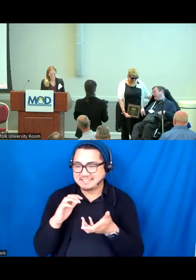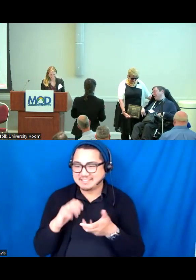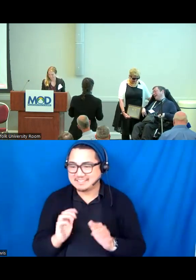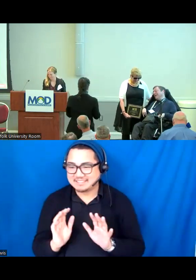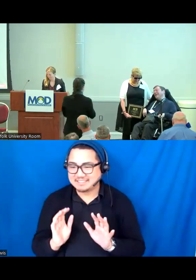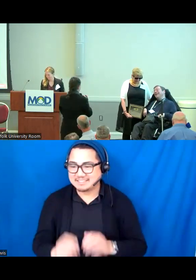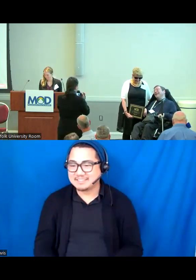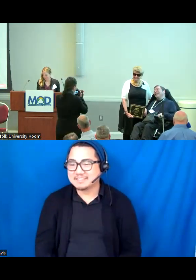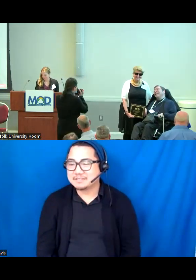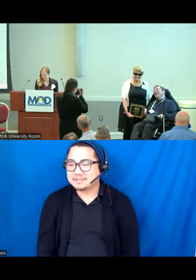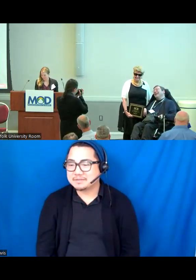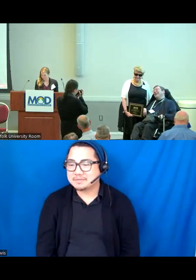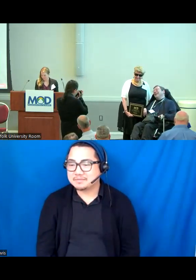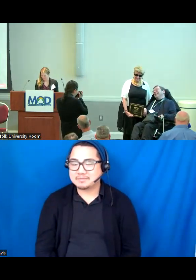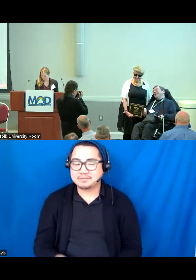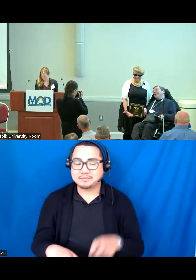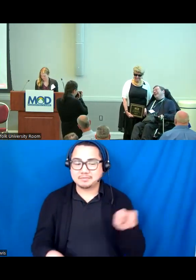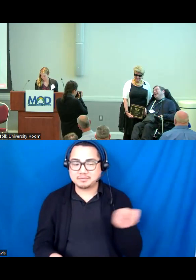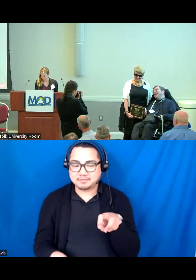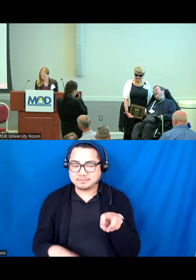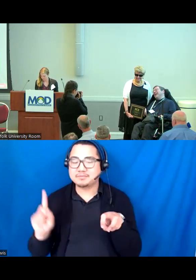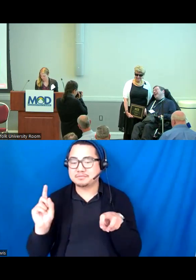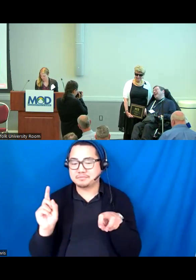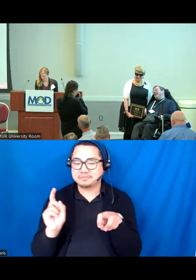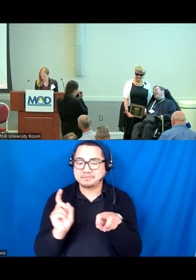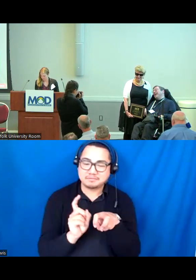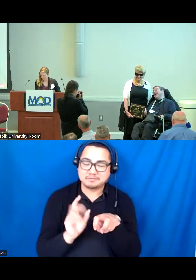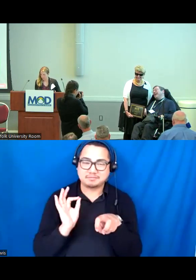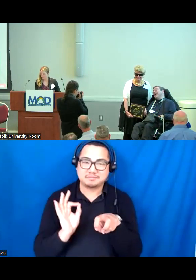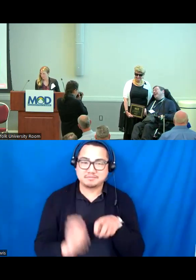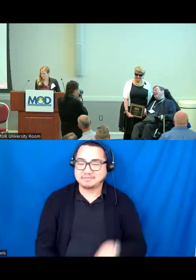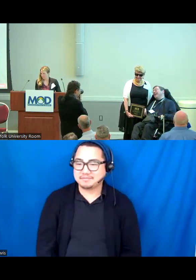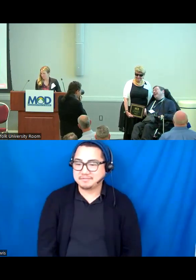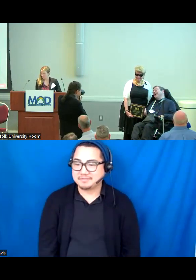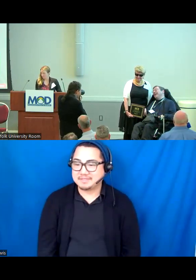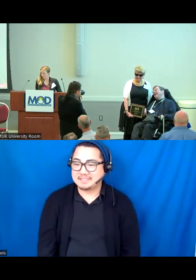Here we go. There we go. Awesome. Nice.